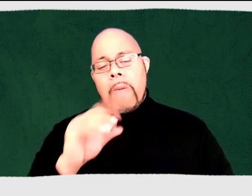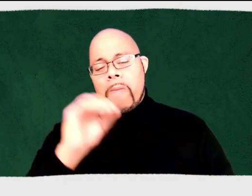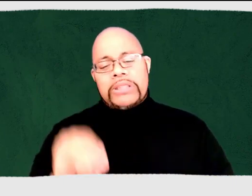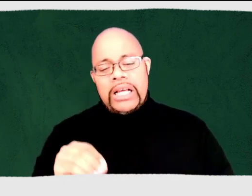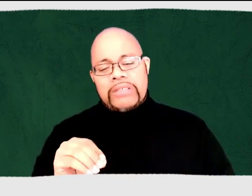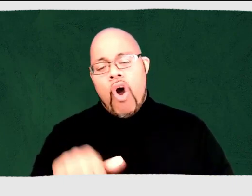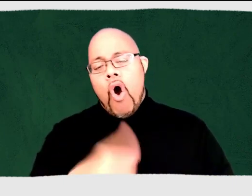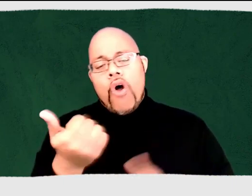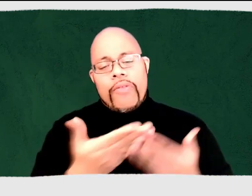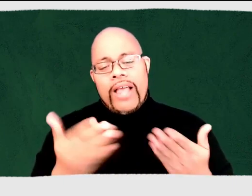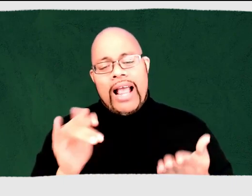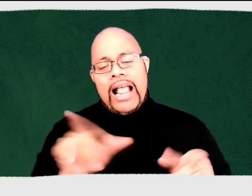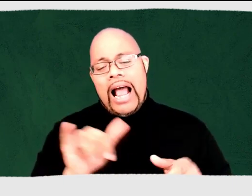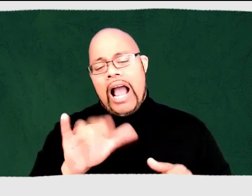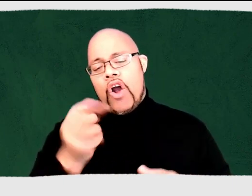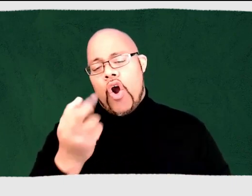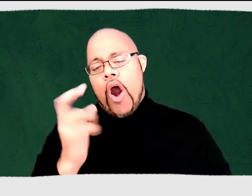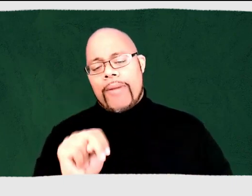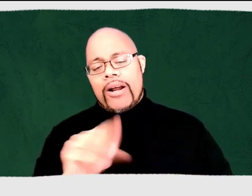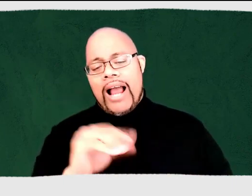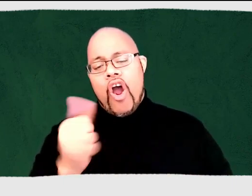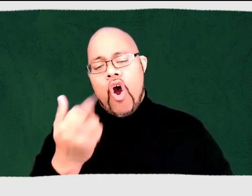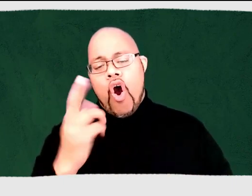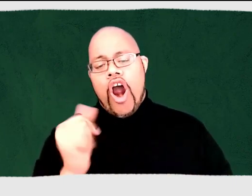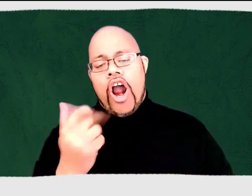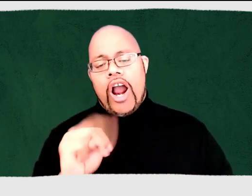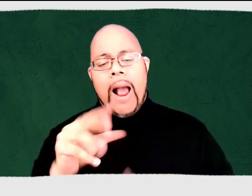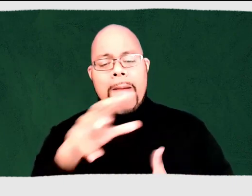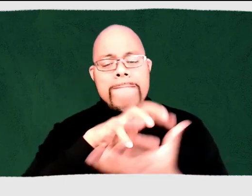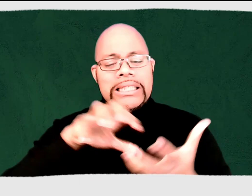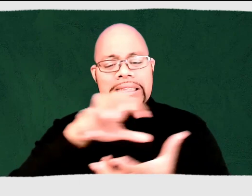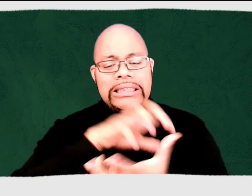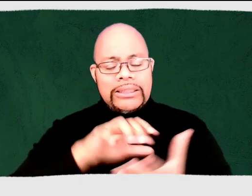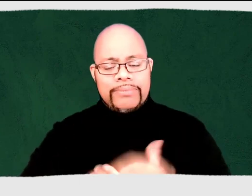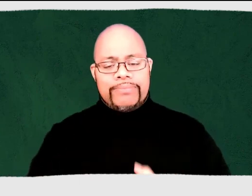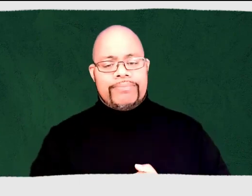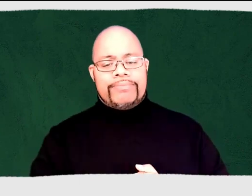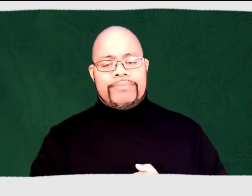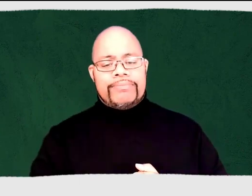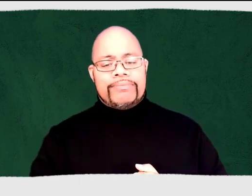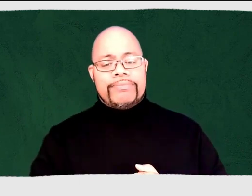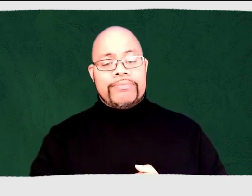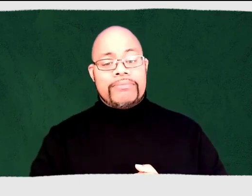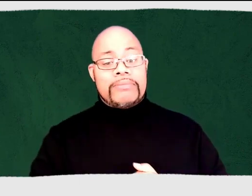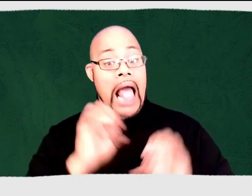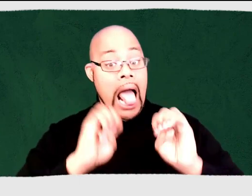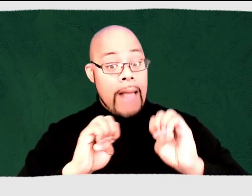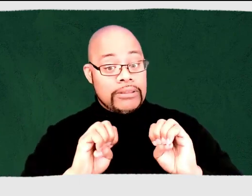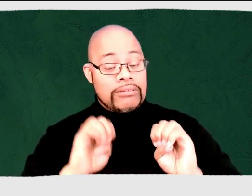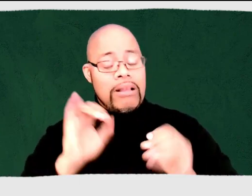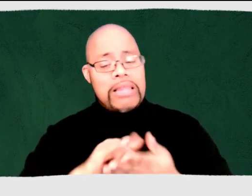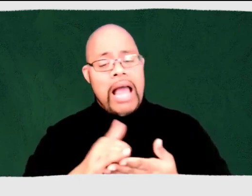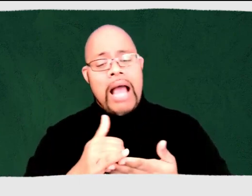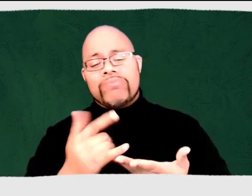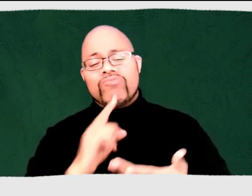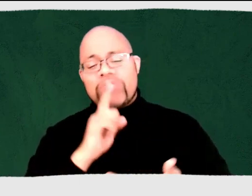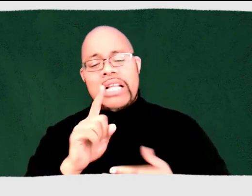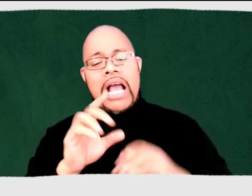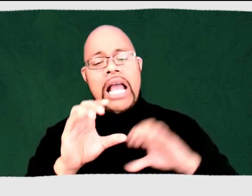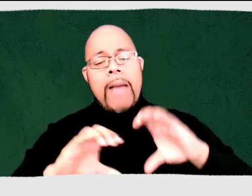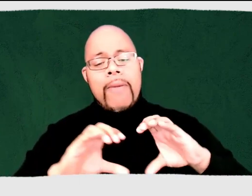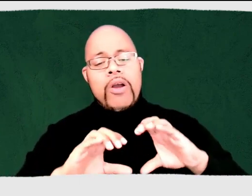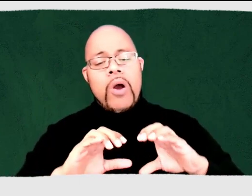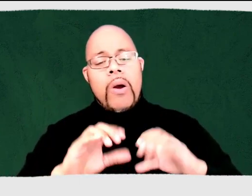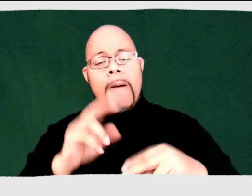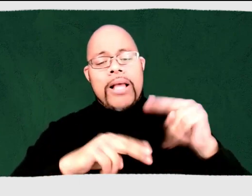other things like carbon and argon mixed in. Now, elements, by the way, are kind of basically chemical